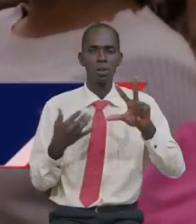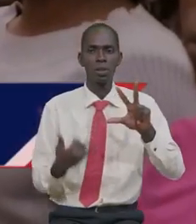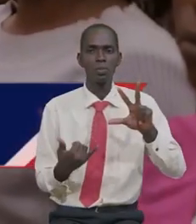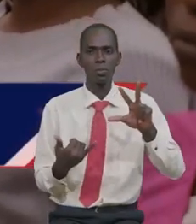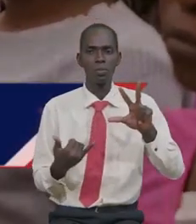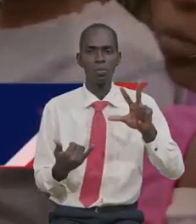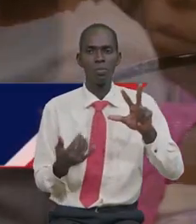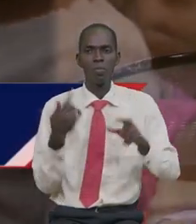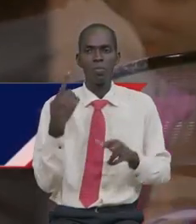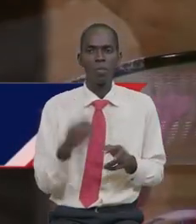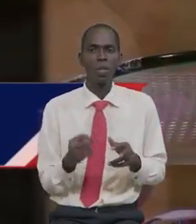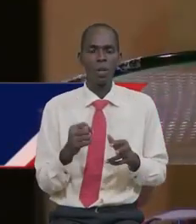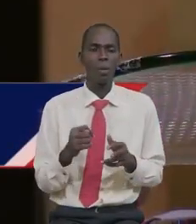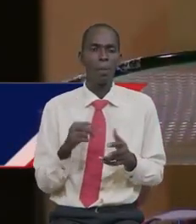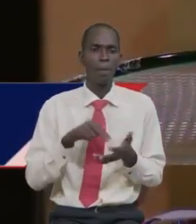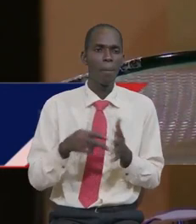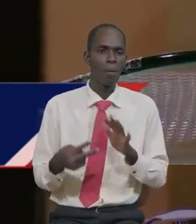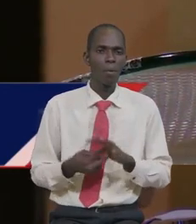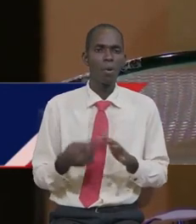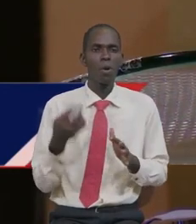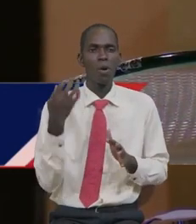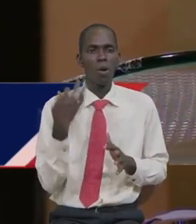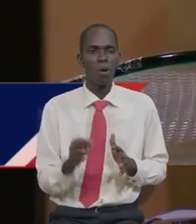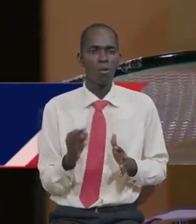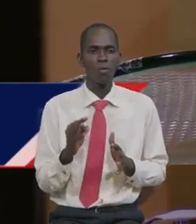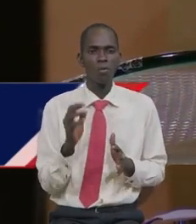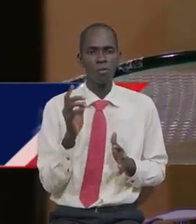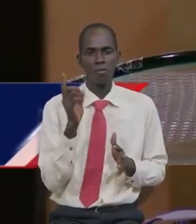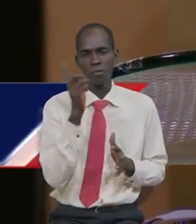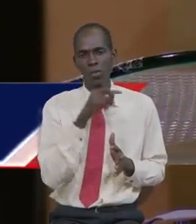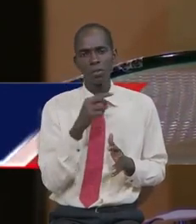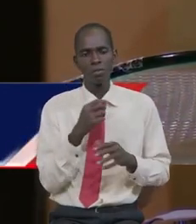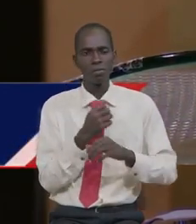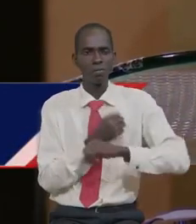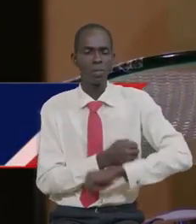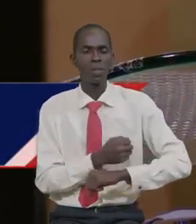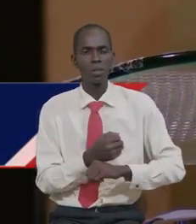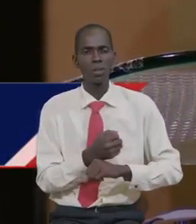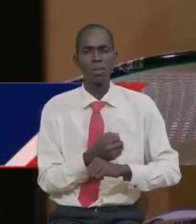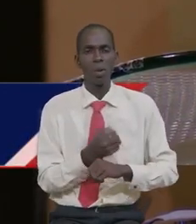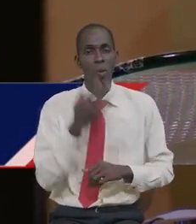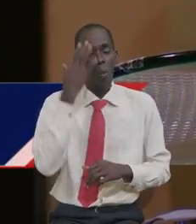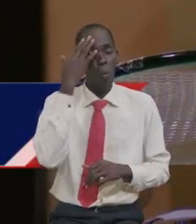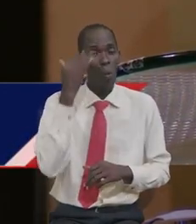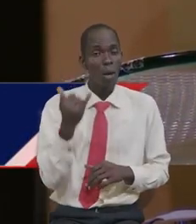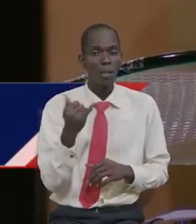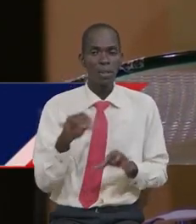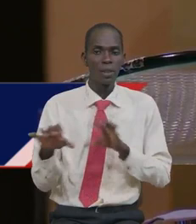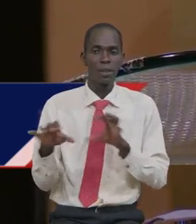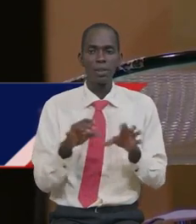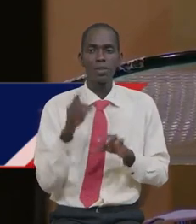the purpose of faith, security, and deliverance. Why did God